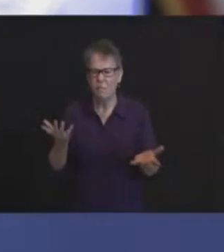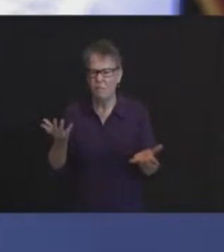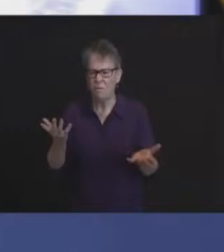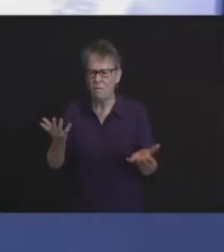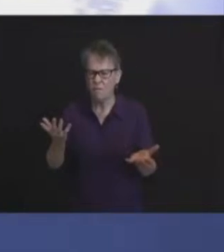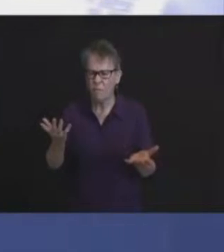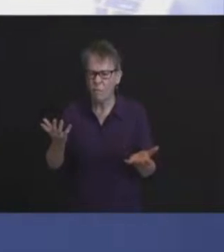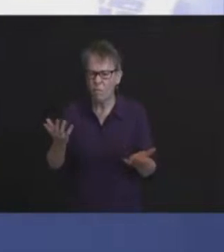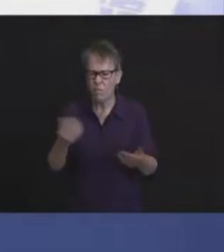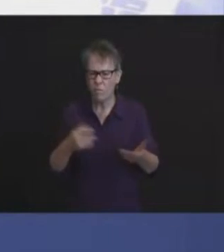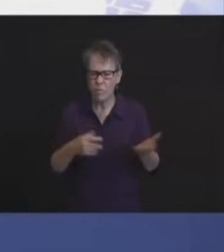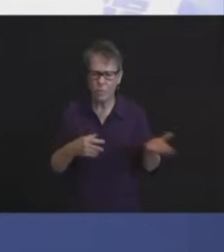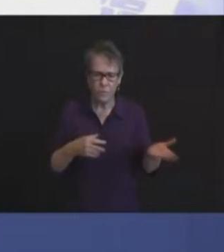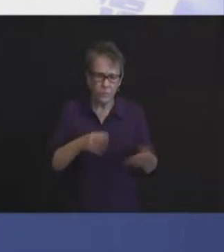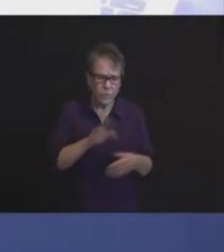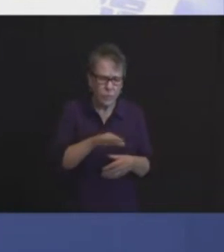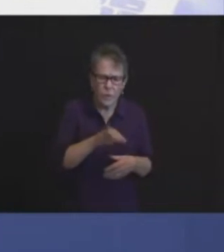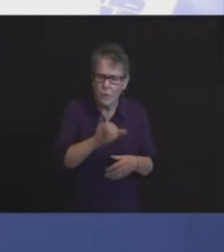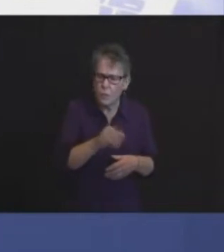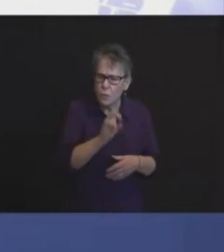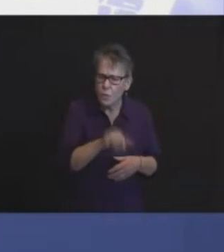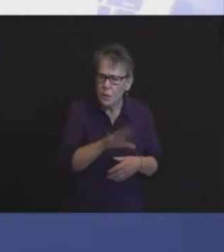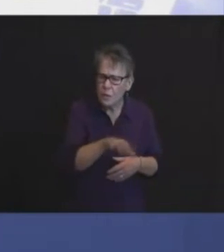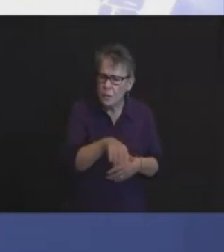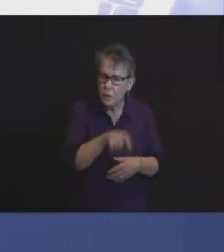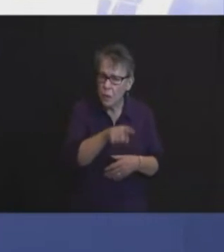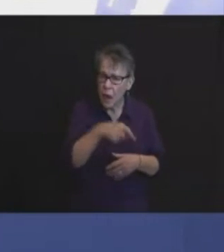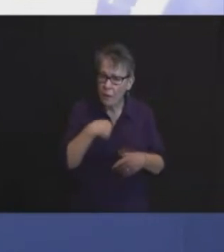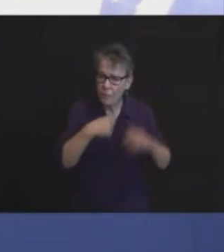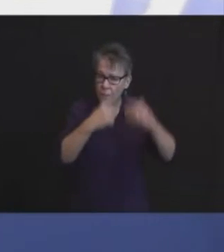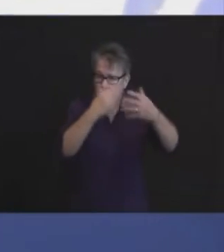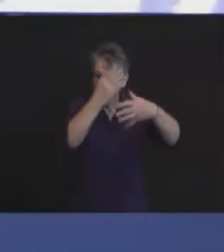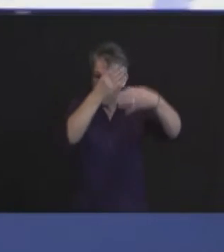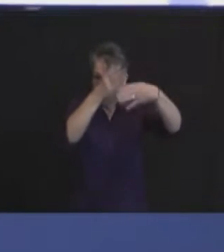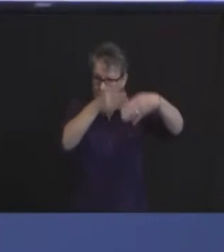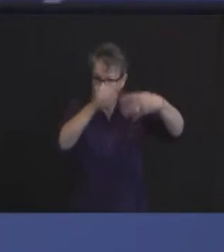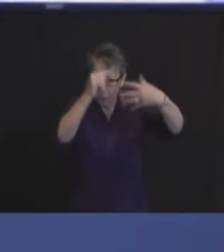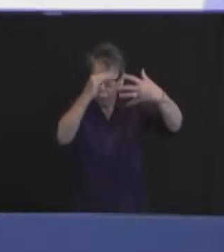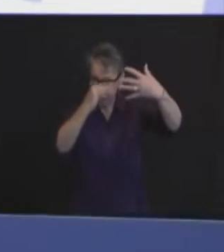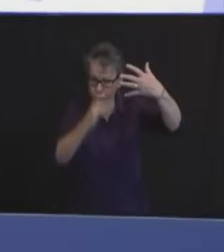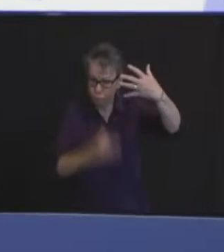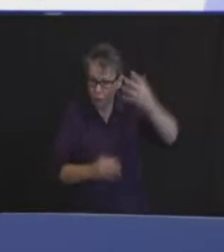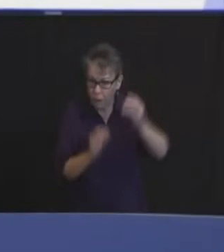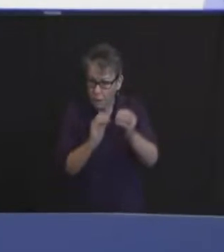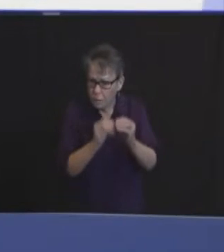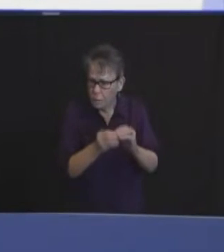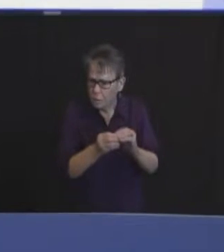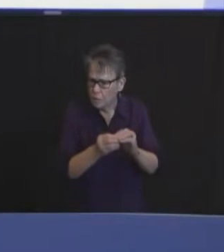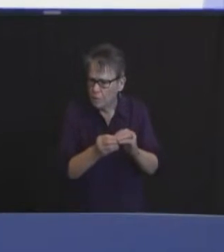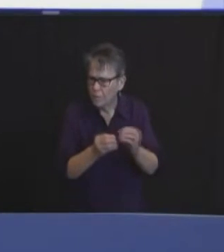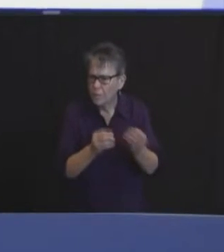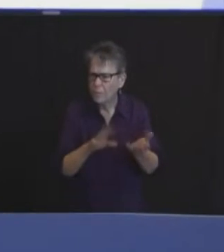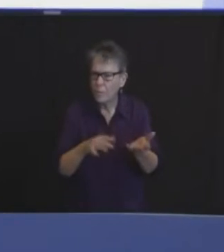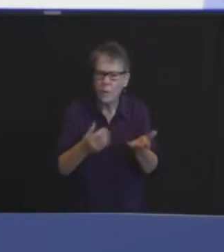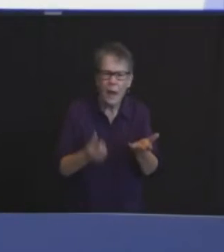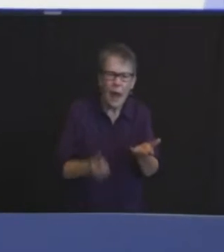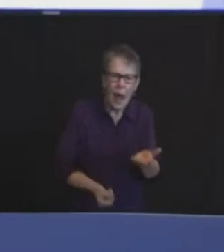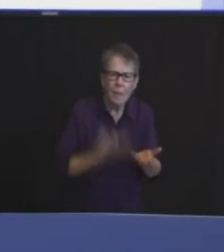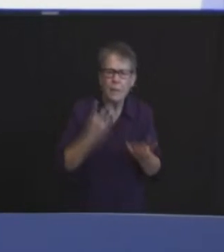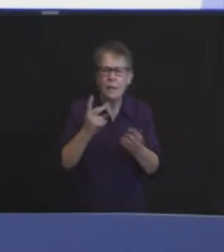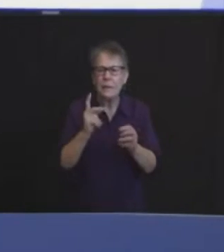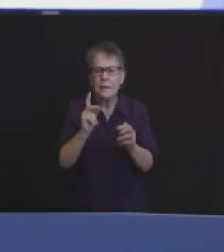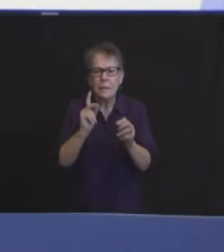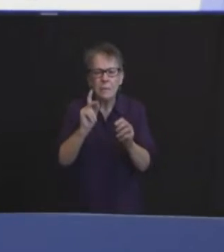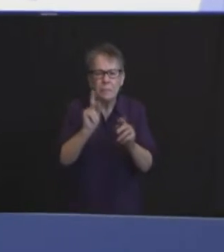We do have a breakdown of the number of individuals in each category, including the specific categories within the